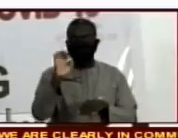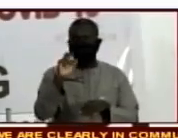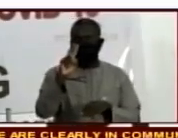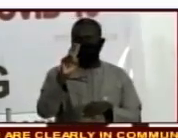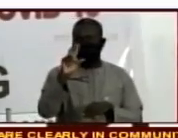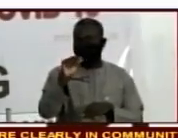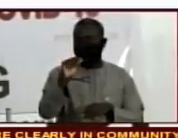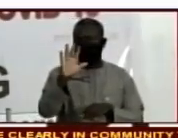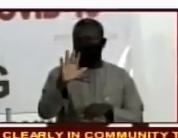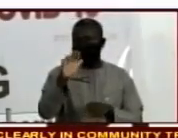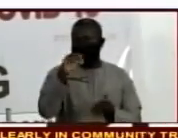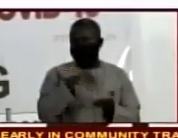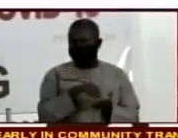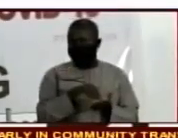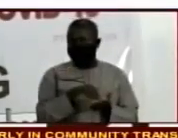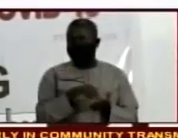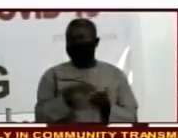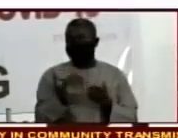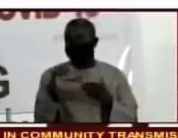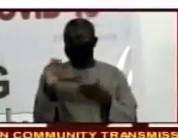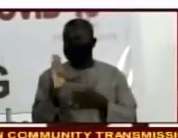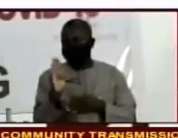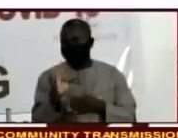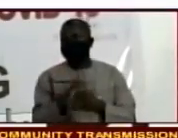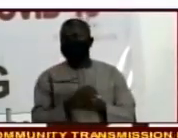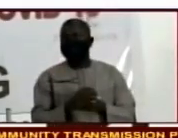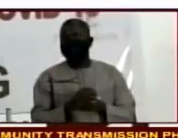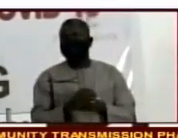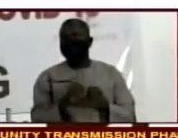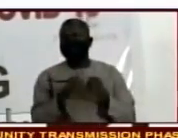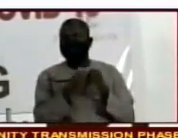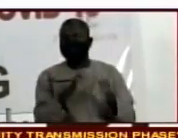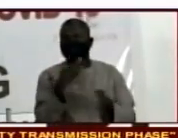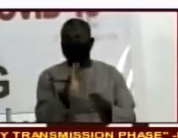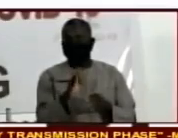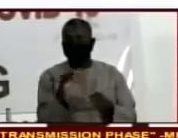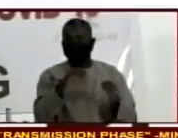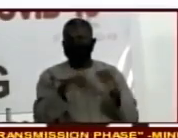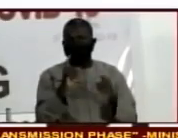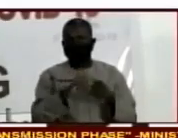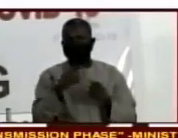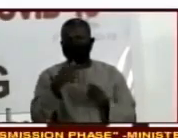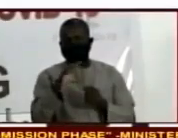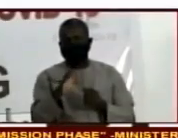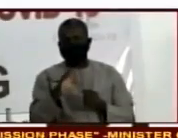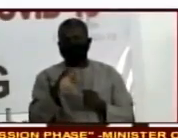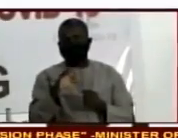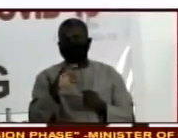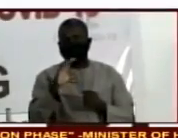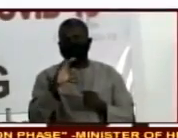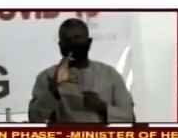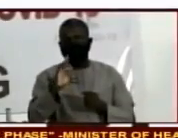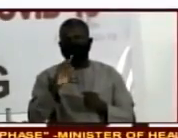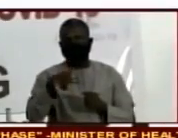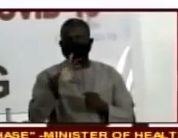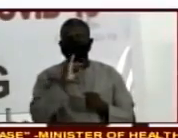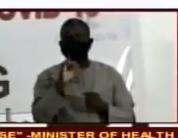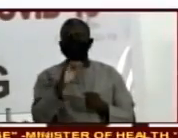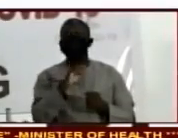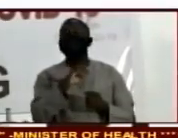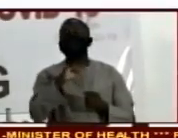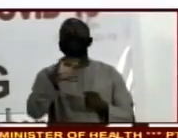Loss of contribution to the GDP of the country is $885 million. Now these are